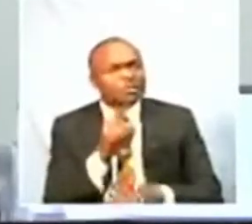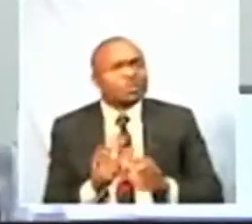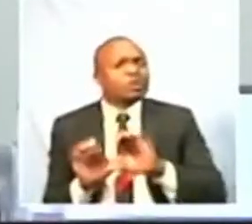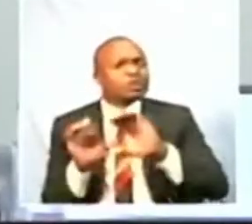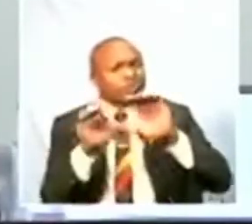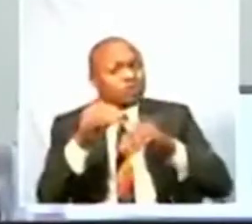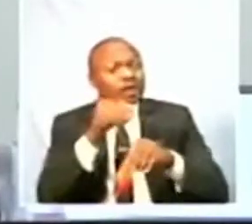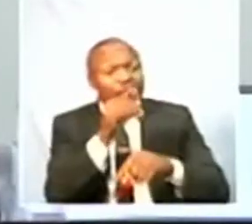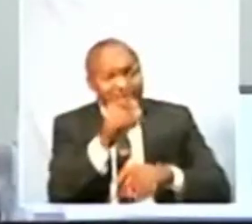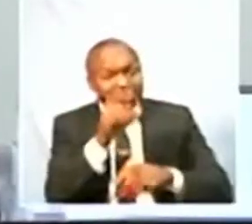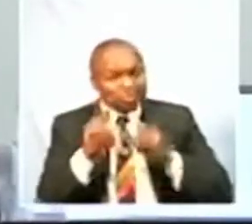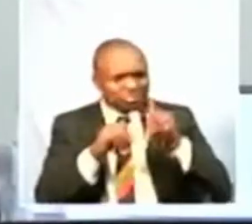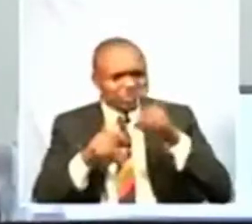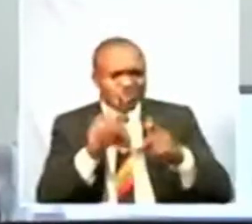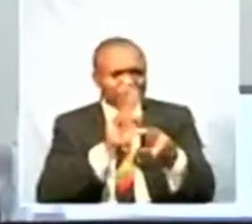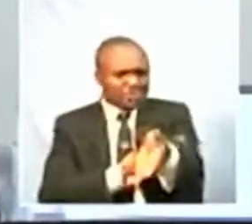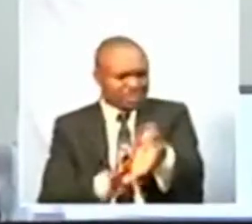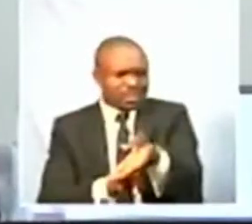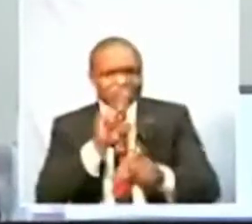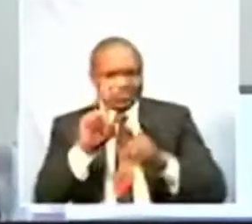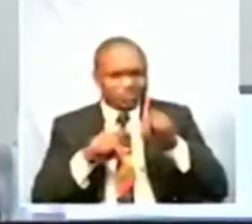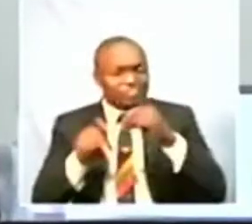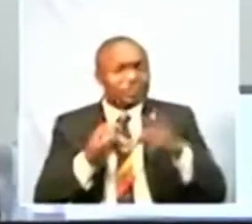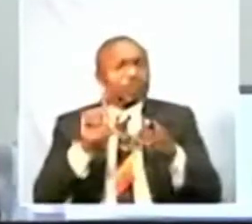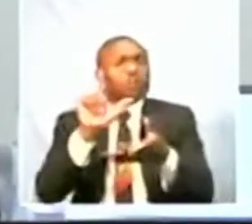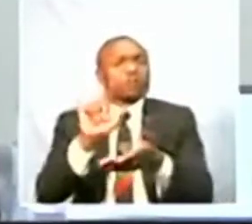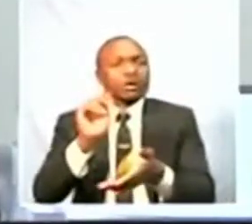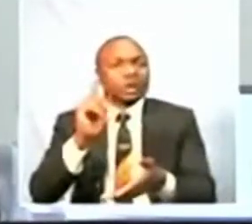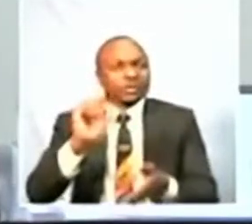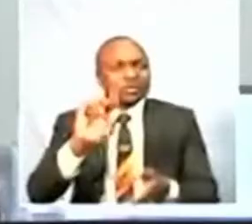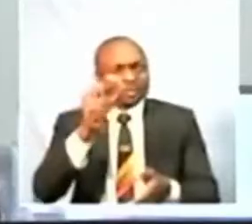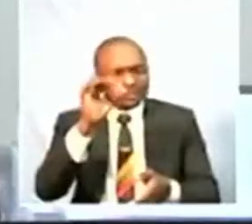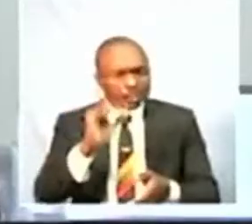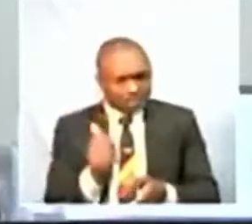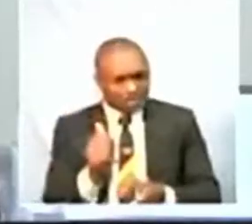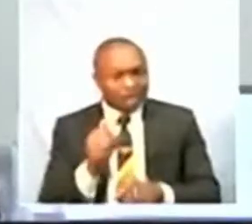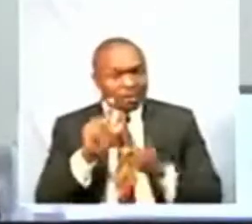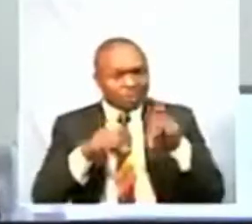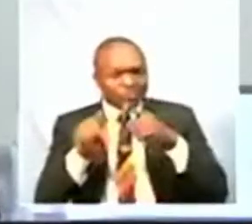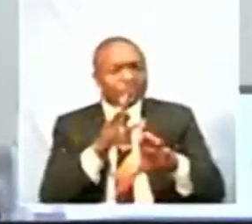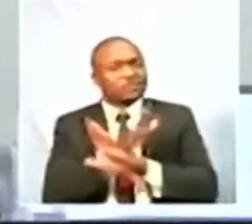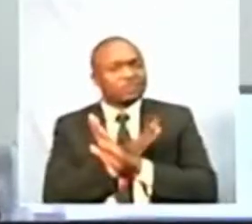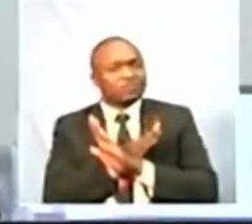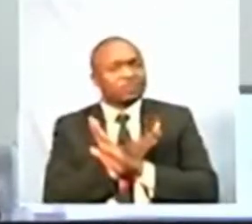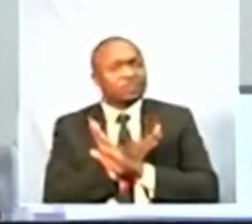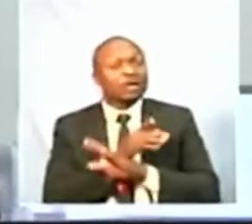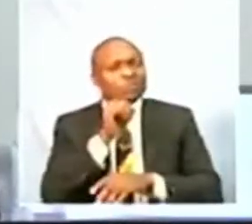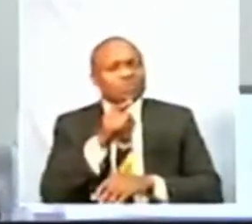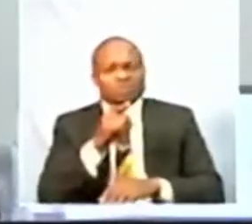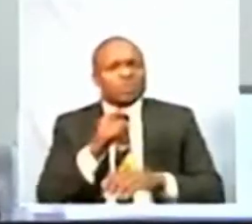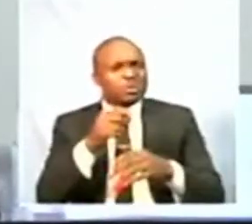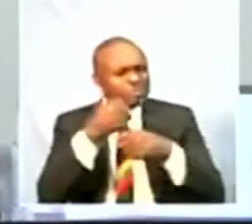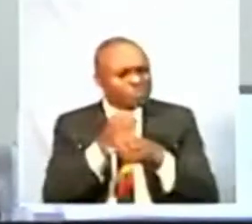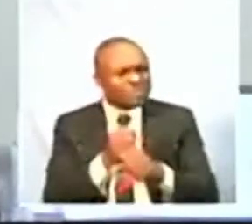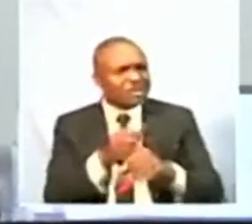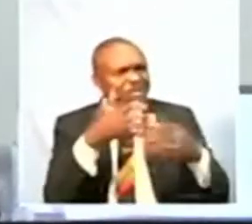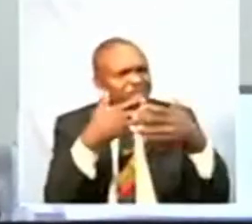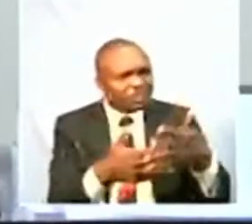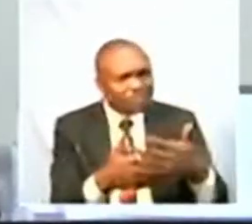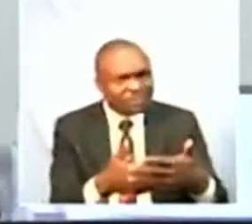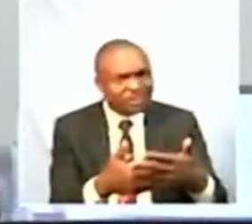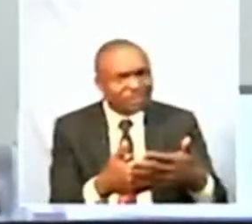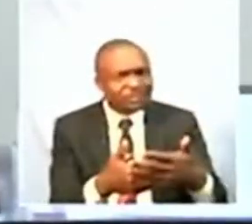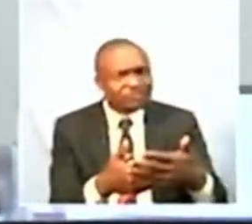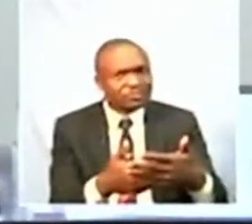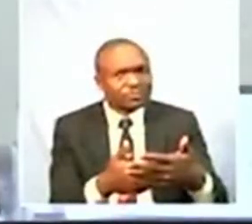that to the people of KASAMA. You are doing that to the people of Rukasha. You are doing that to the people of Zambia. You come up with a document,